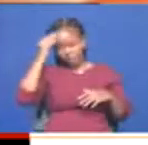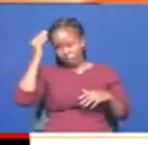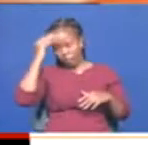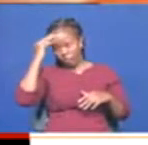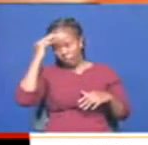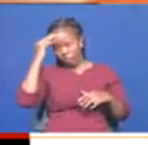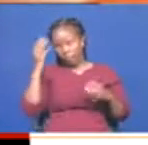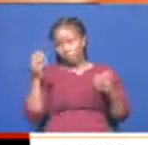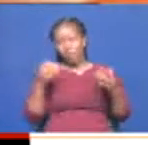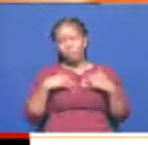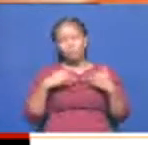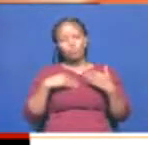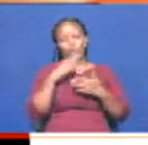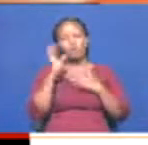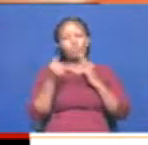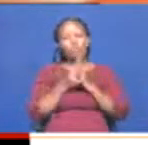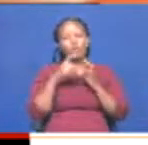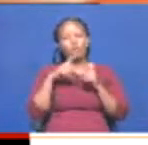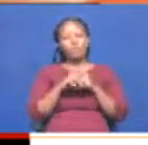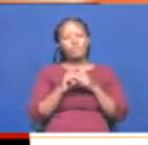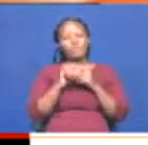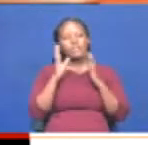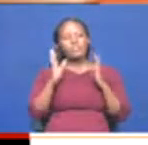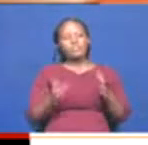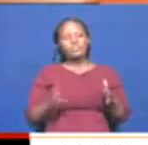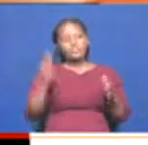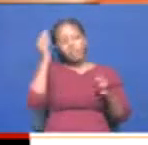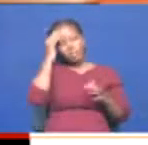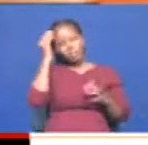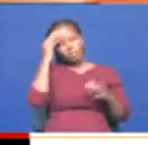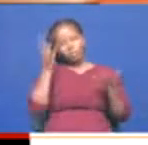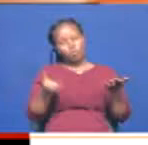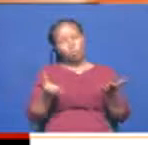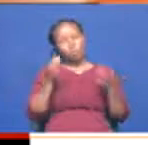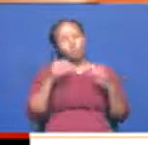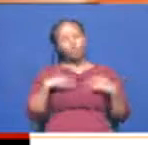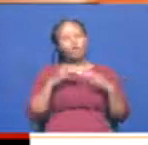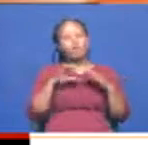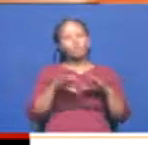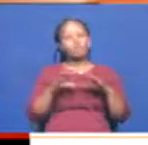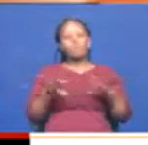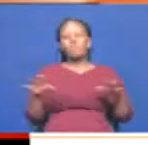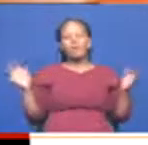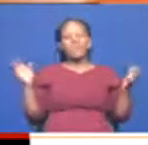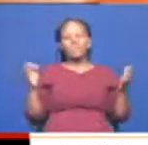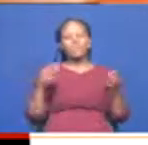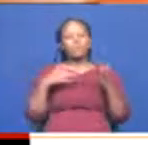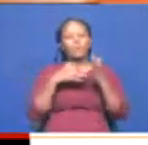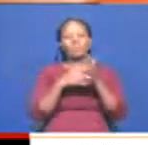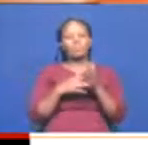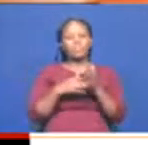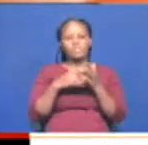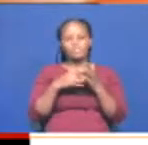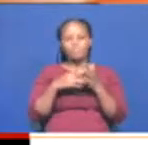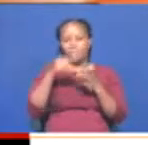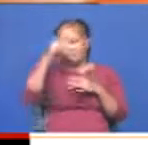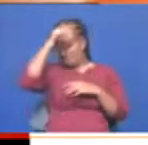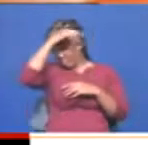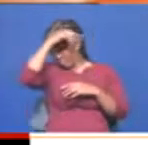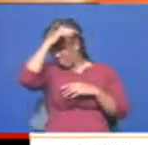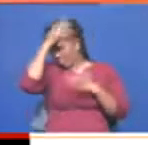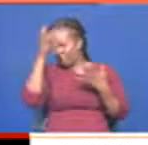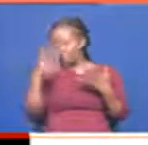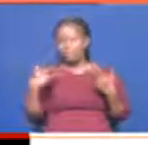to align engineering courses to market needs to avoid graduates being stranded due to lack of